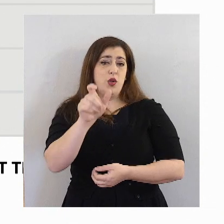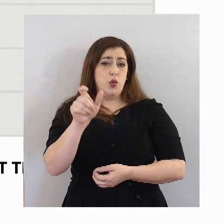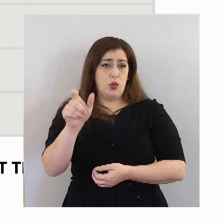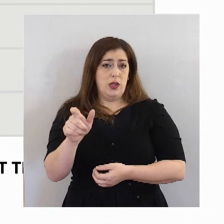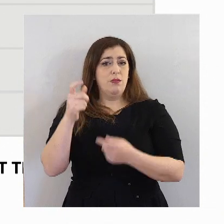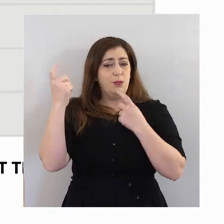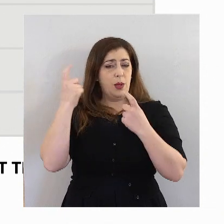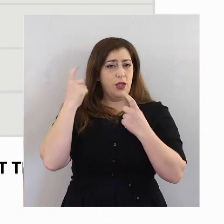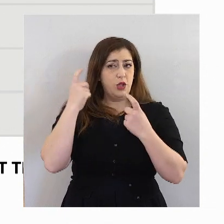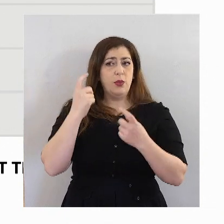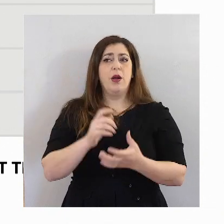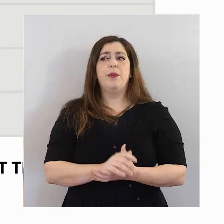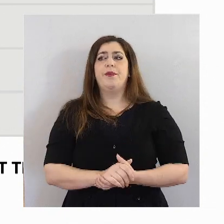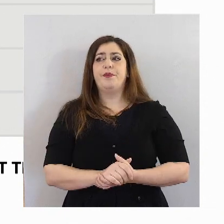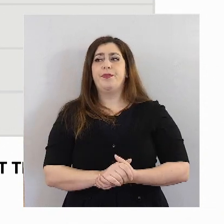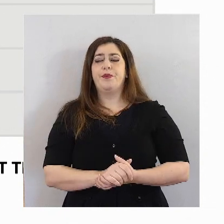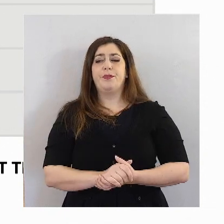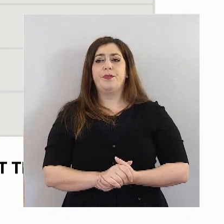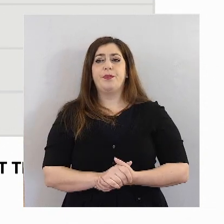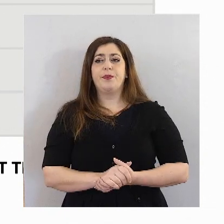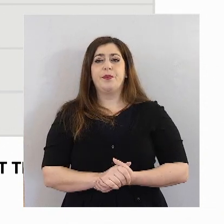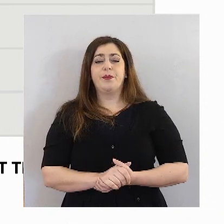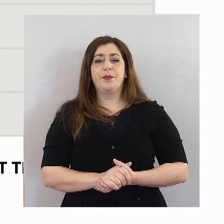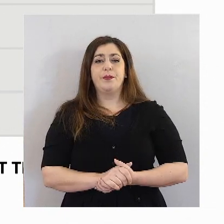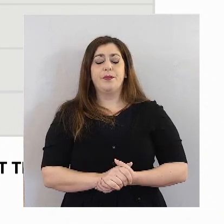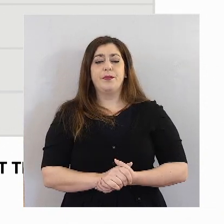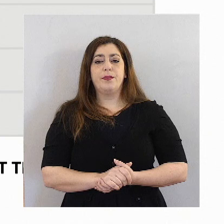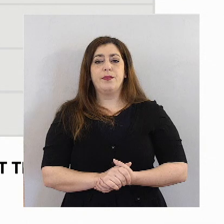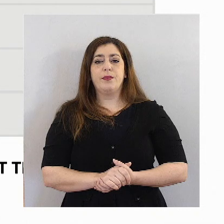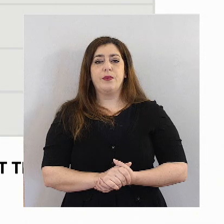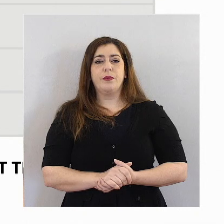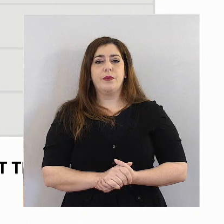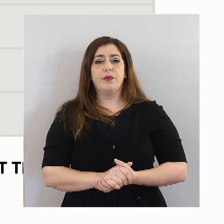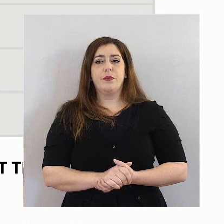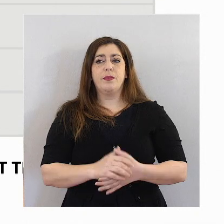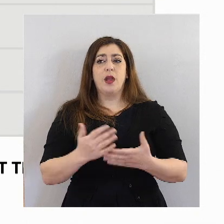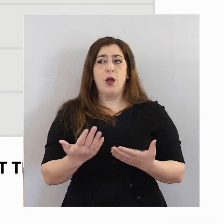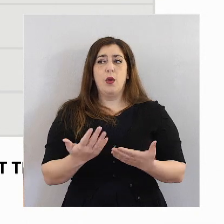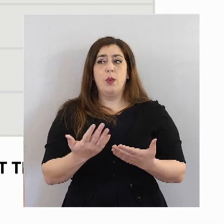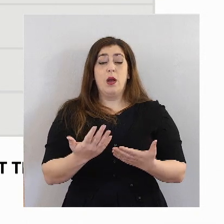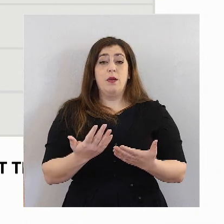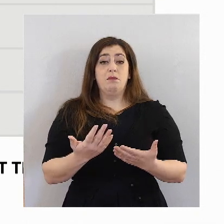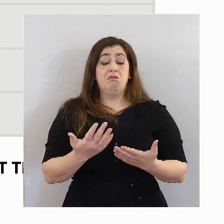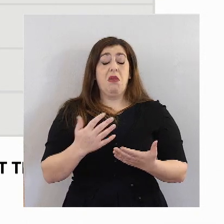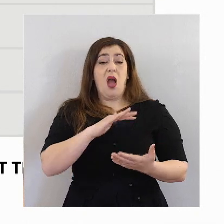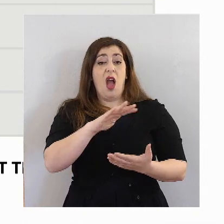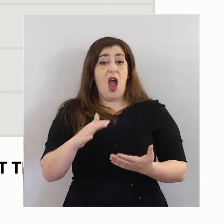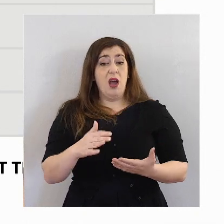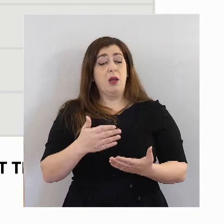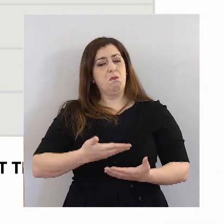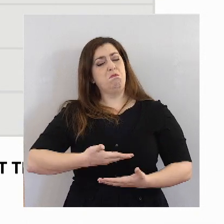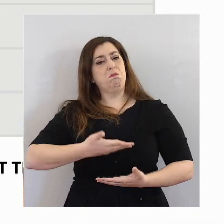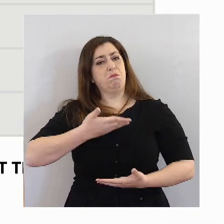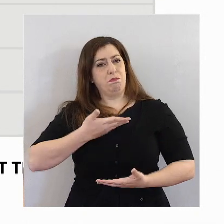by just over 100, reaching 687 trainees, which, given the challenging times we are operating in,